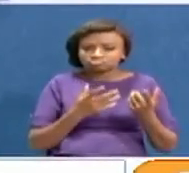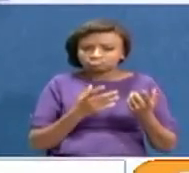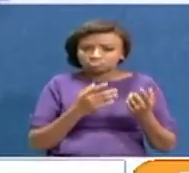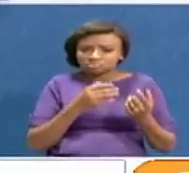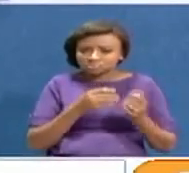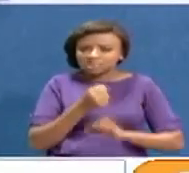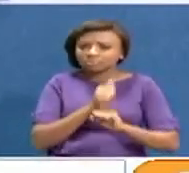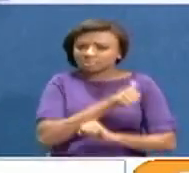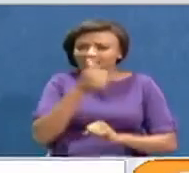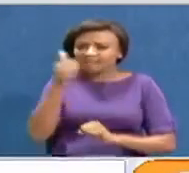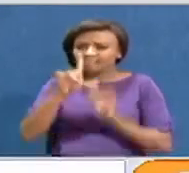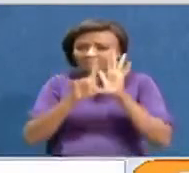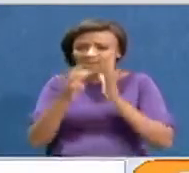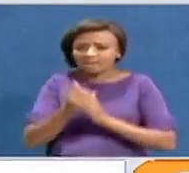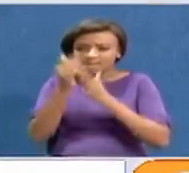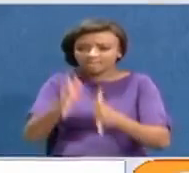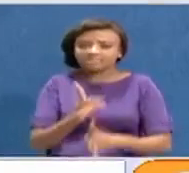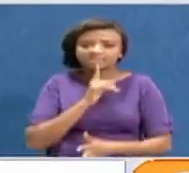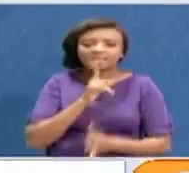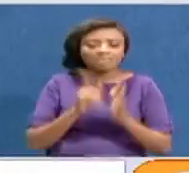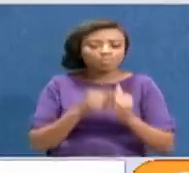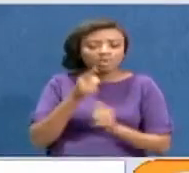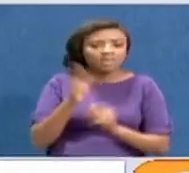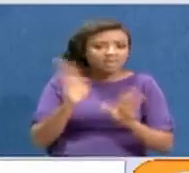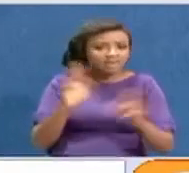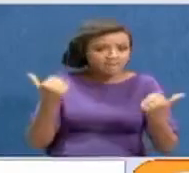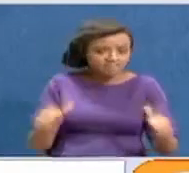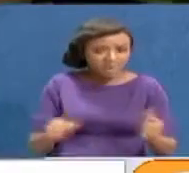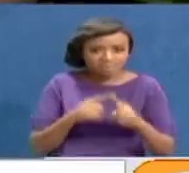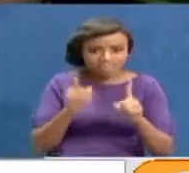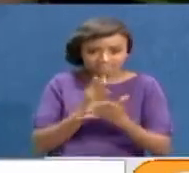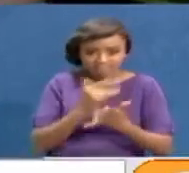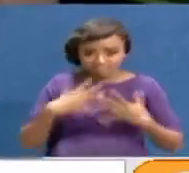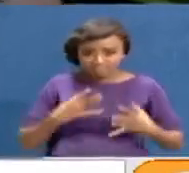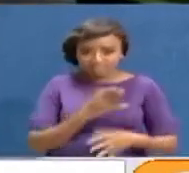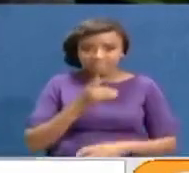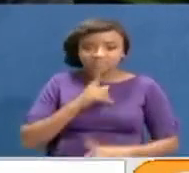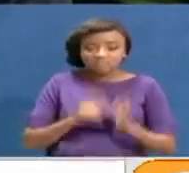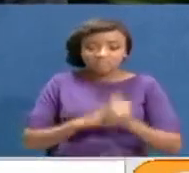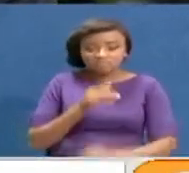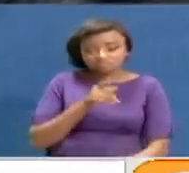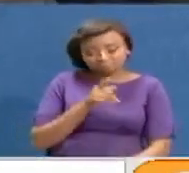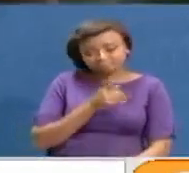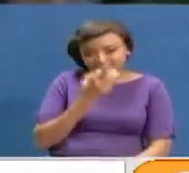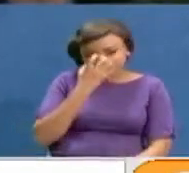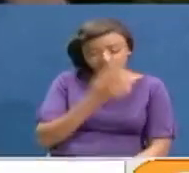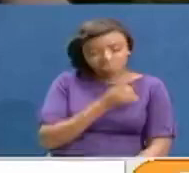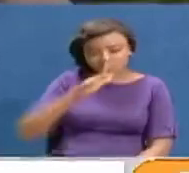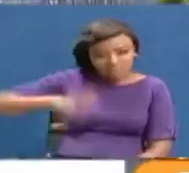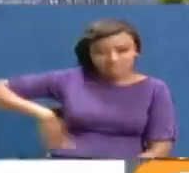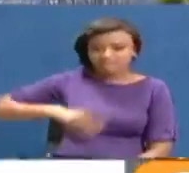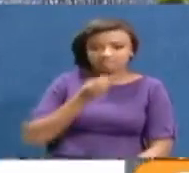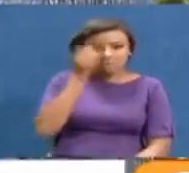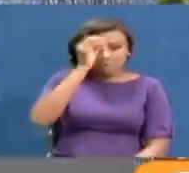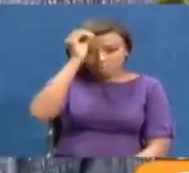into some of the proposed amendments, a section of leaders from Western Kenya are accusing the Deputy President of failing to present his views in time.